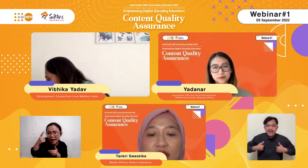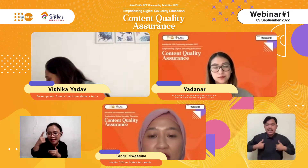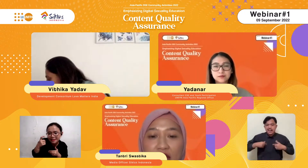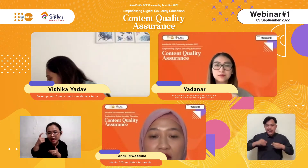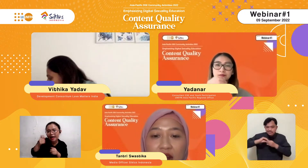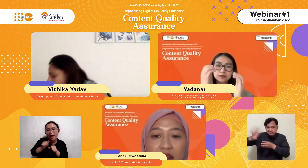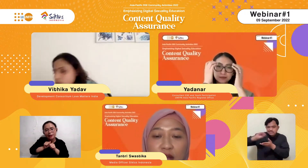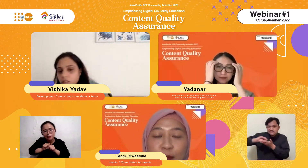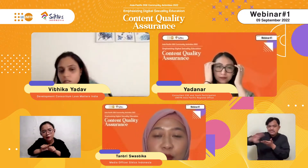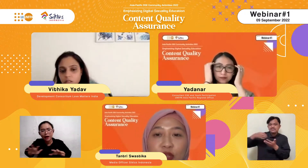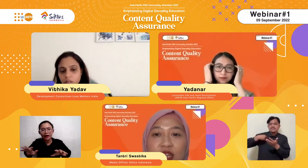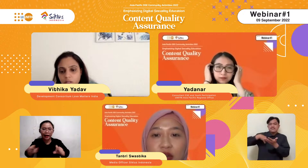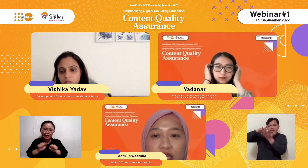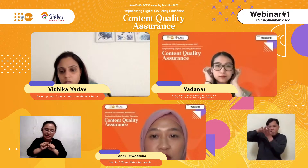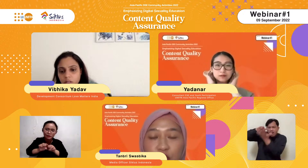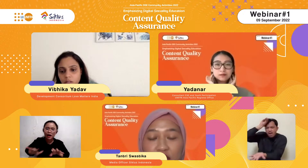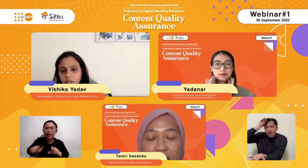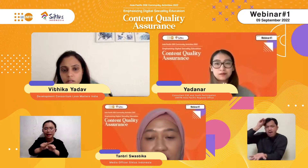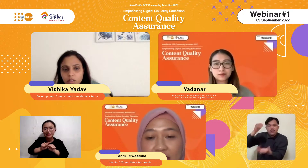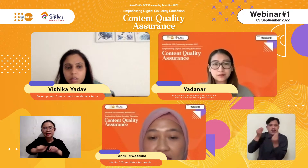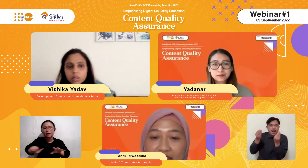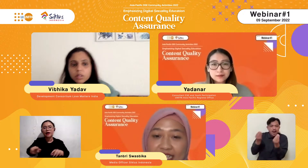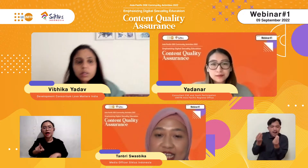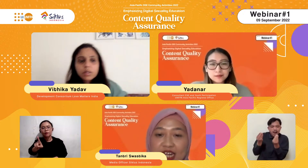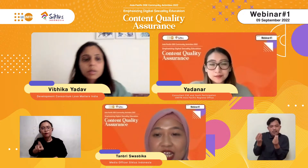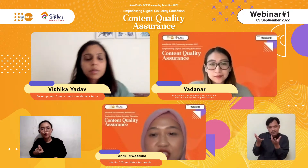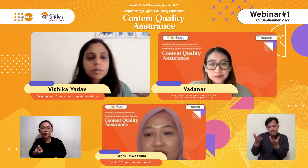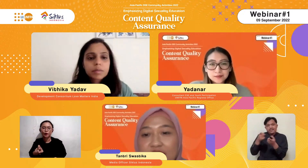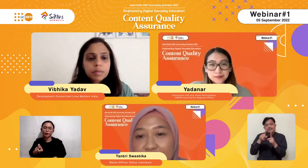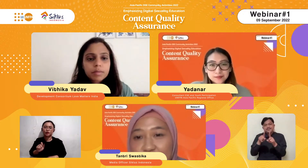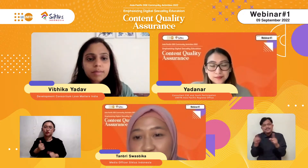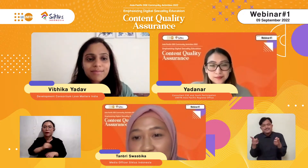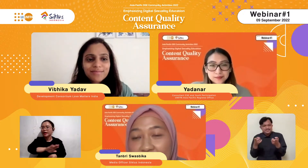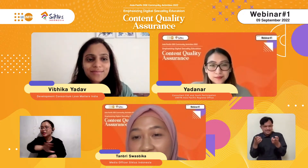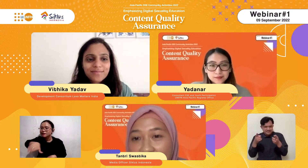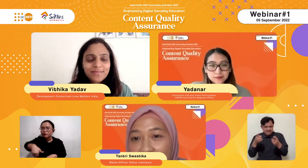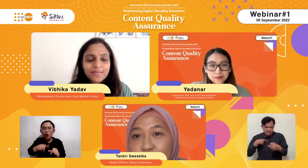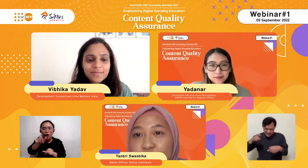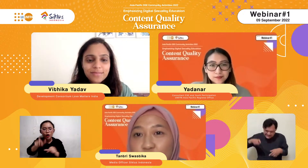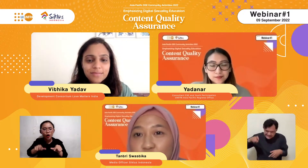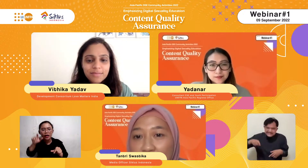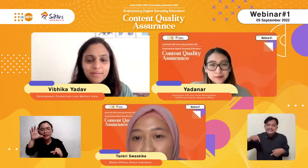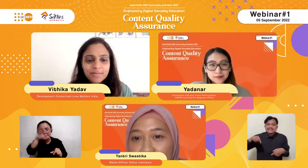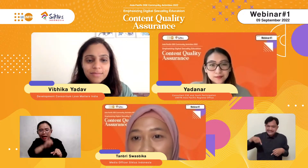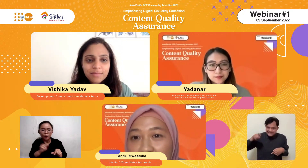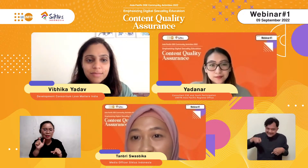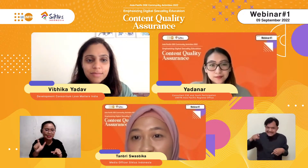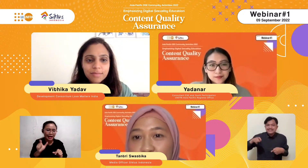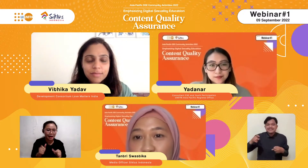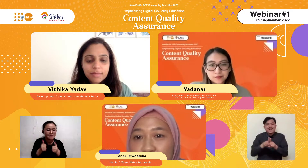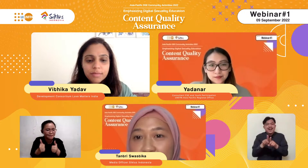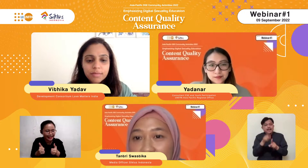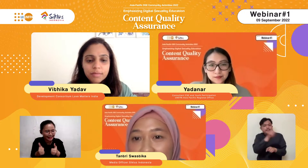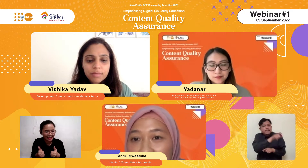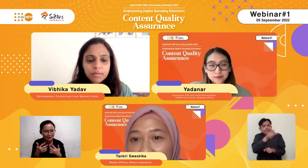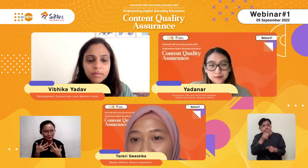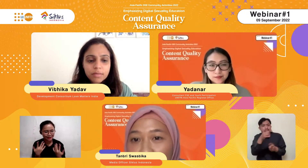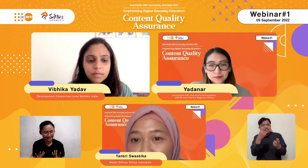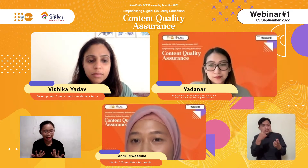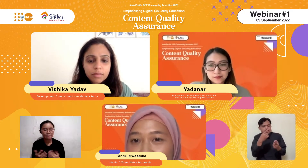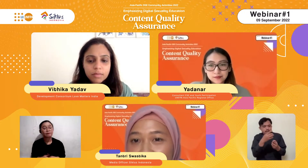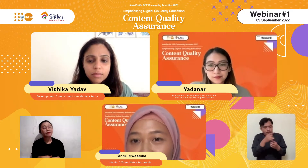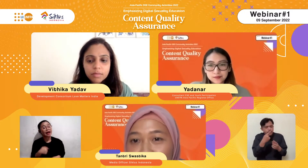during their content creation work regarding SRHR issue. And I'm so happy to see